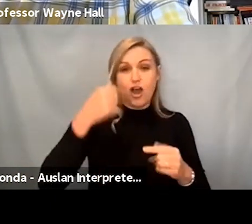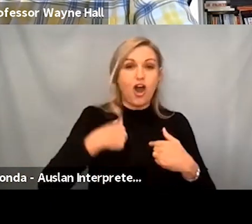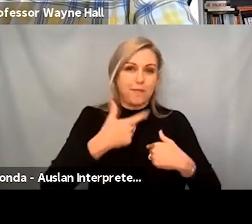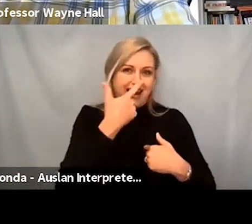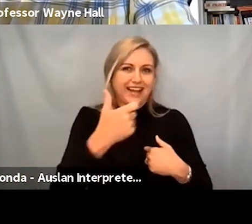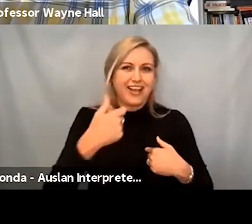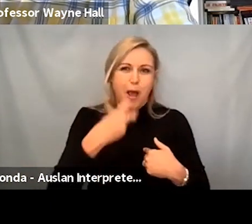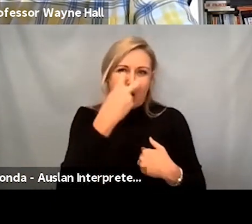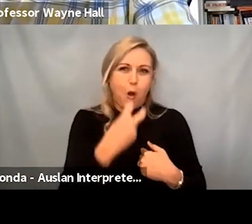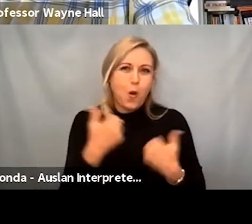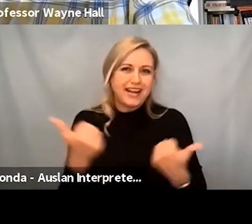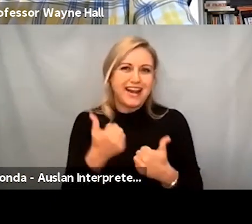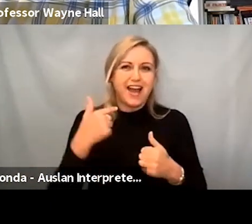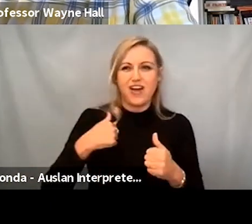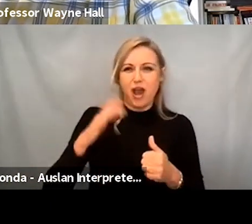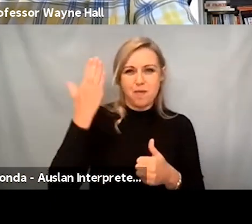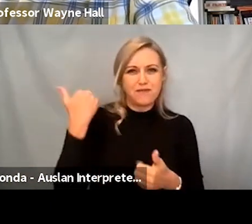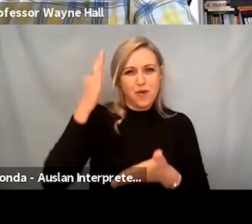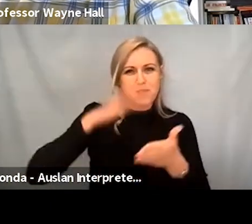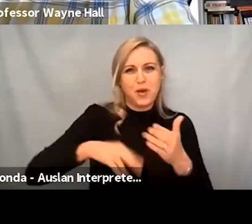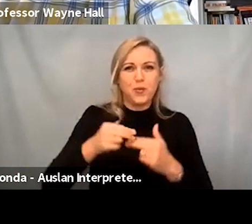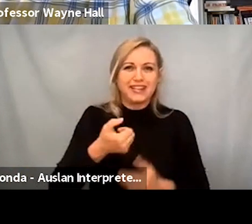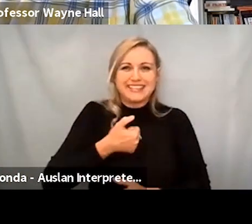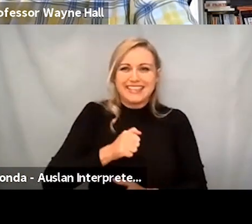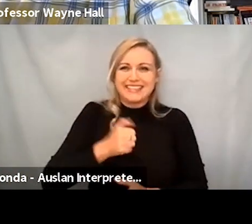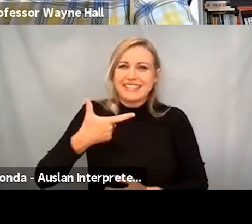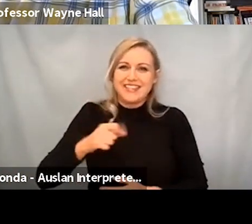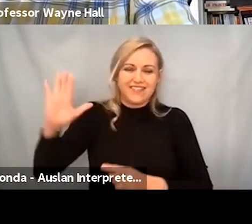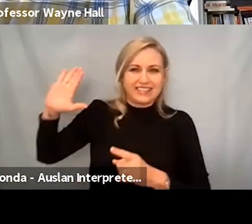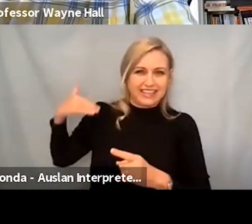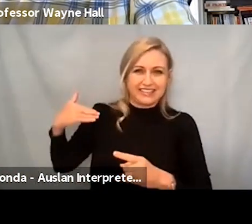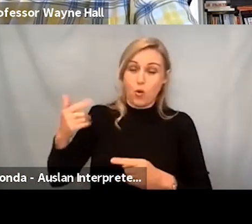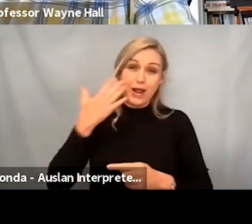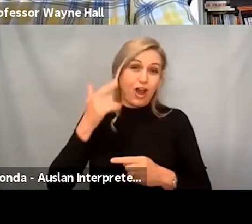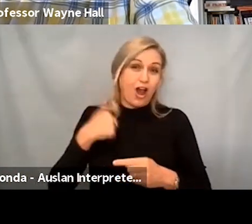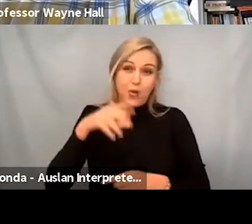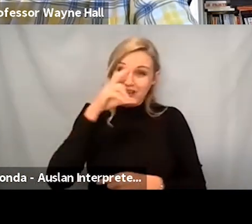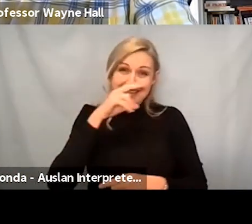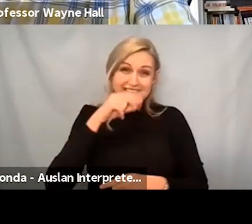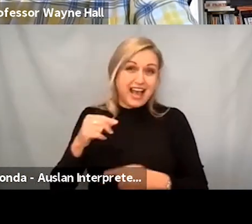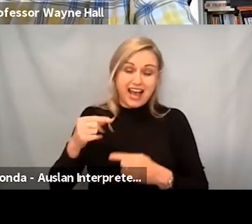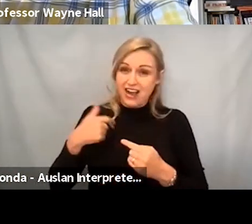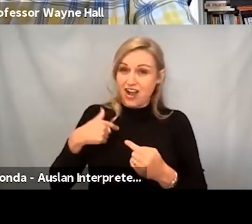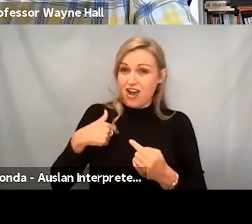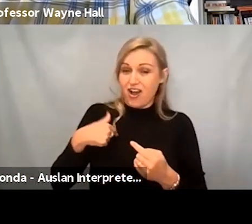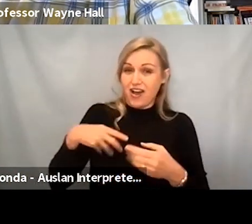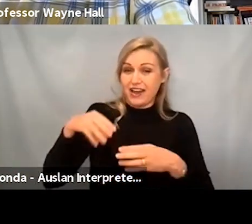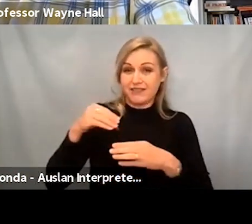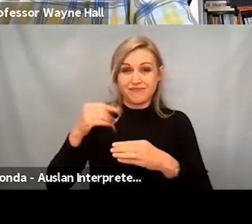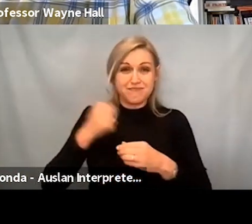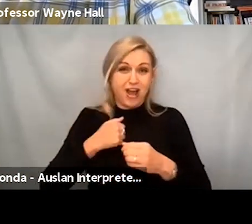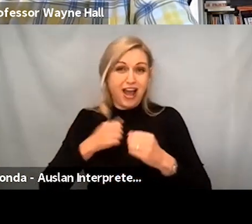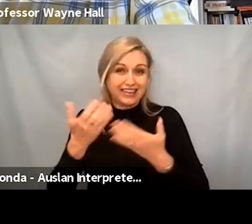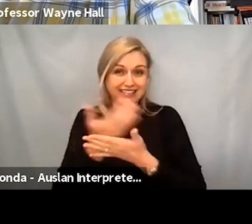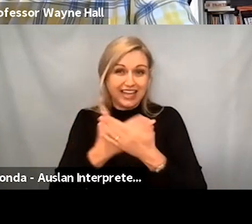through the late 60s and early 70s, these sorts of drugs were everywhere when I was doing my higher degree.